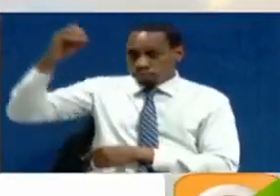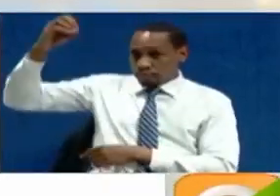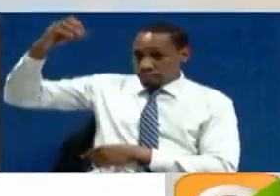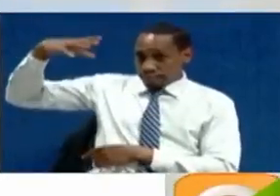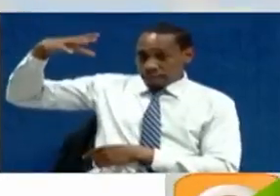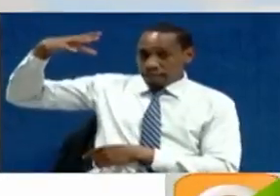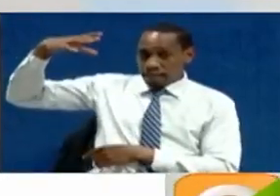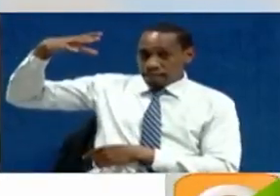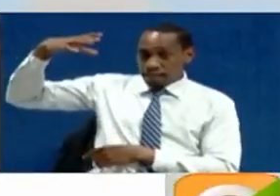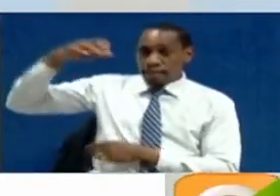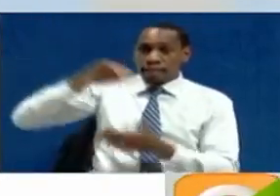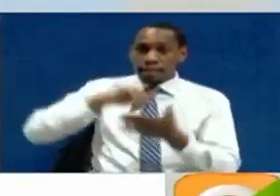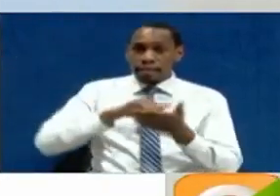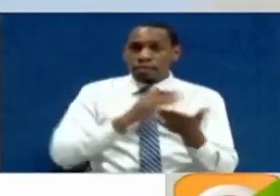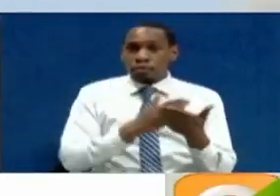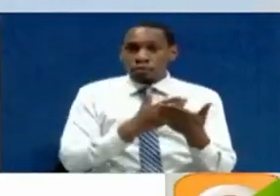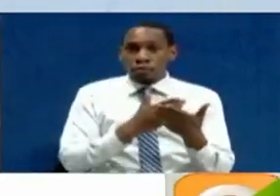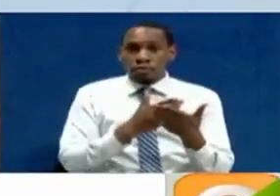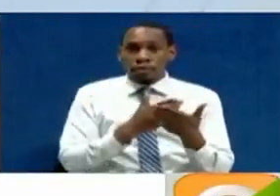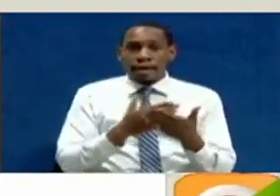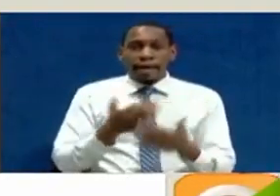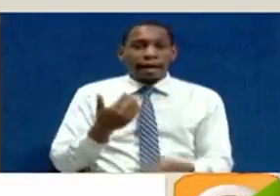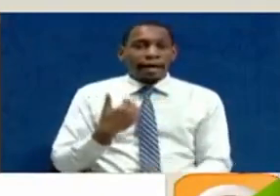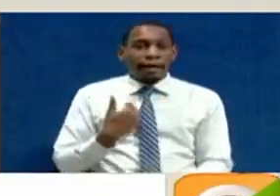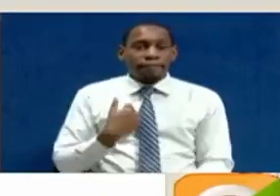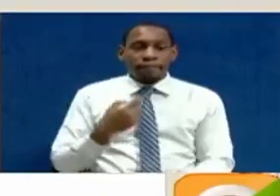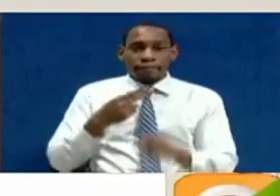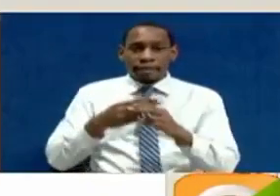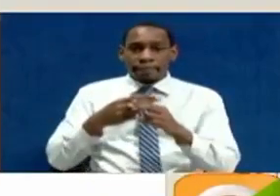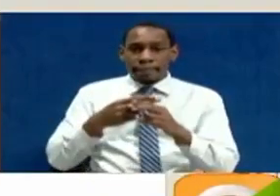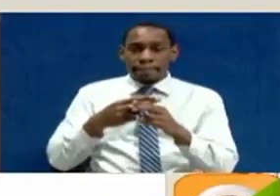electricity actually has what we call